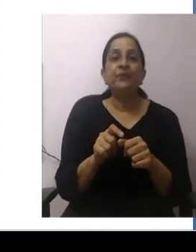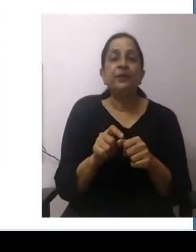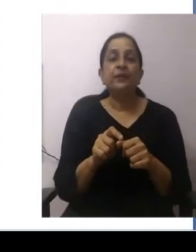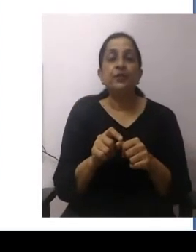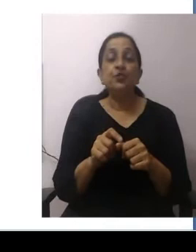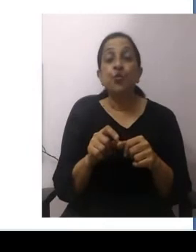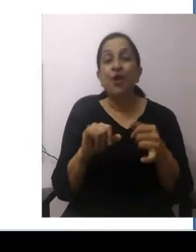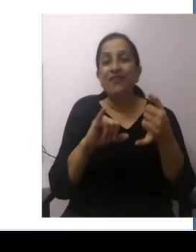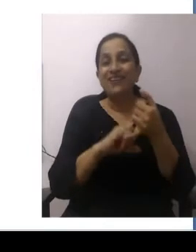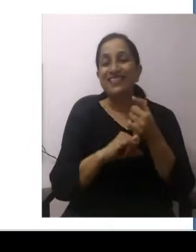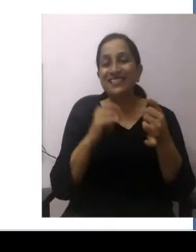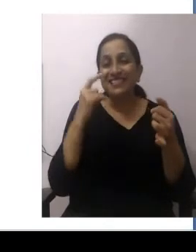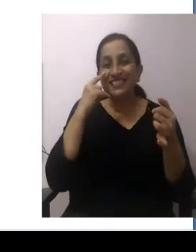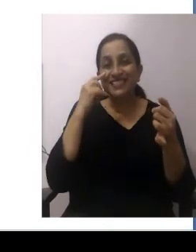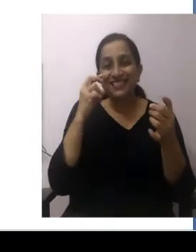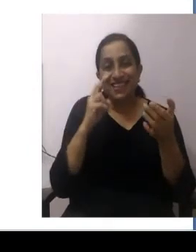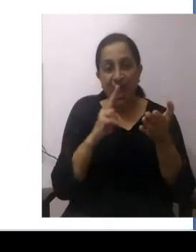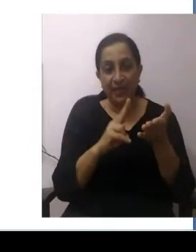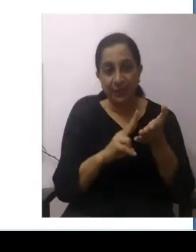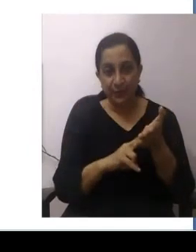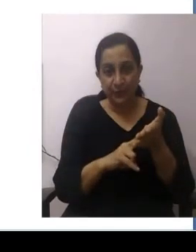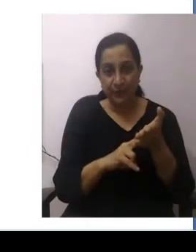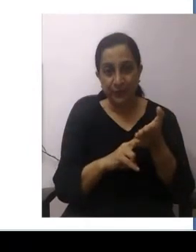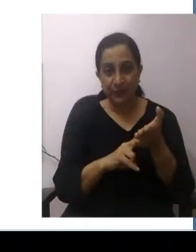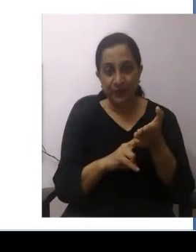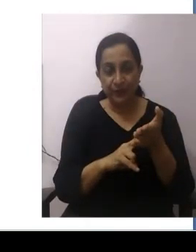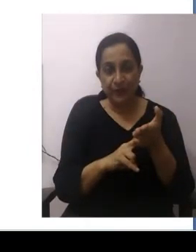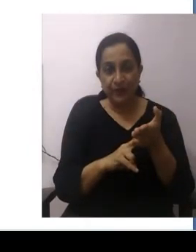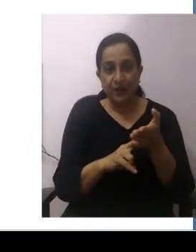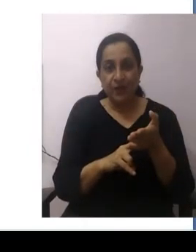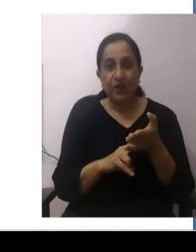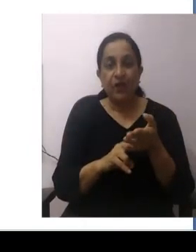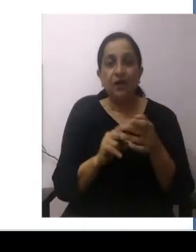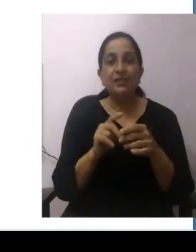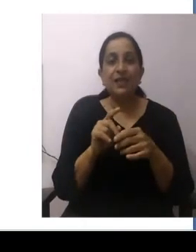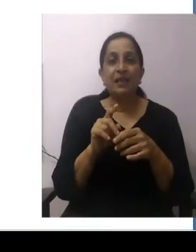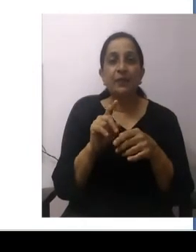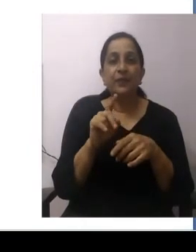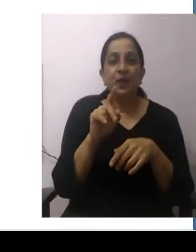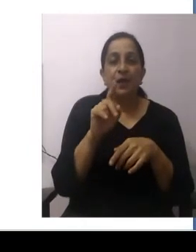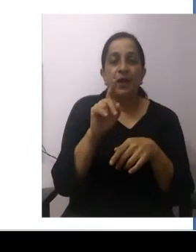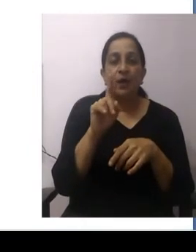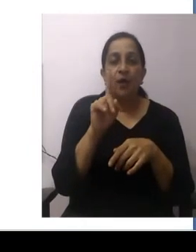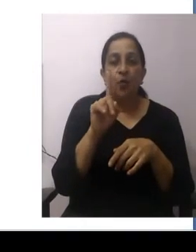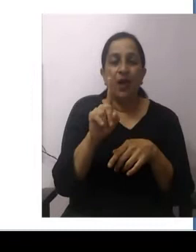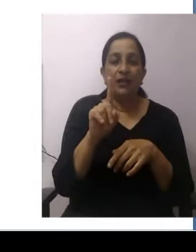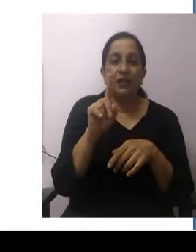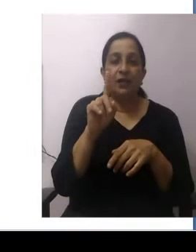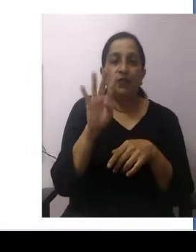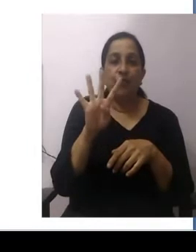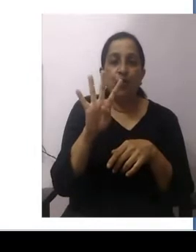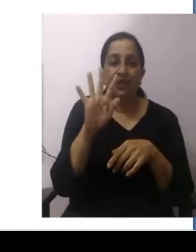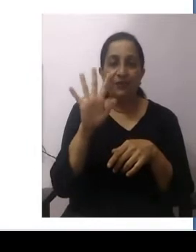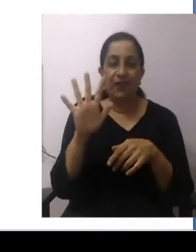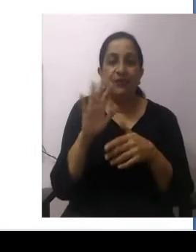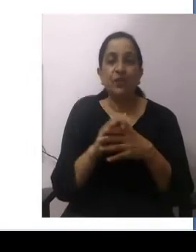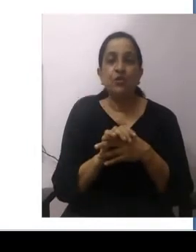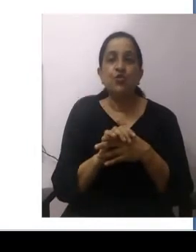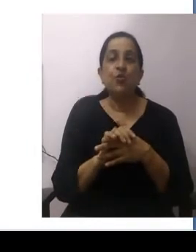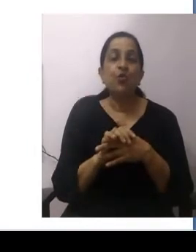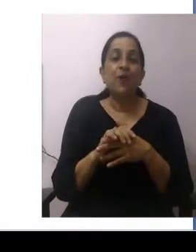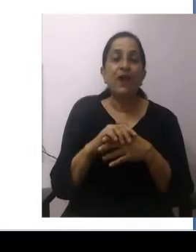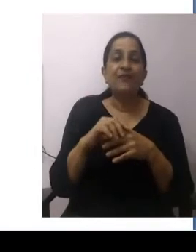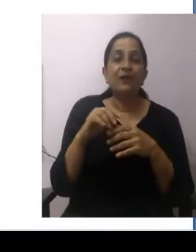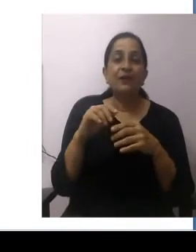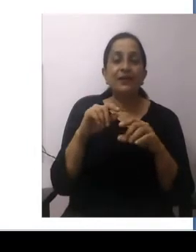sin 145, you can do it as 90 plus 45, okay,